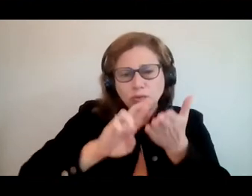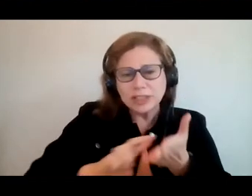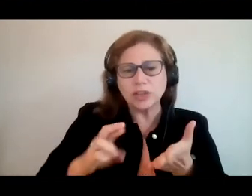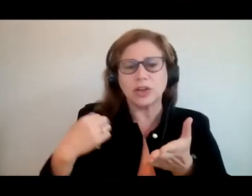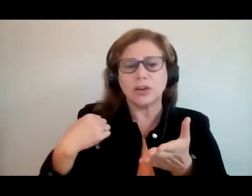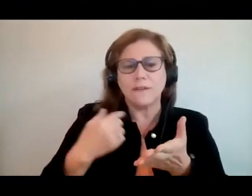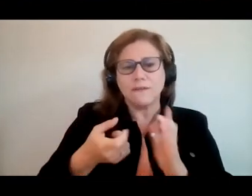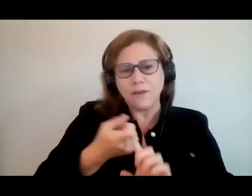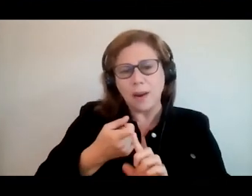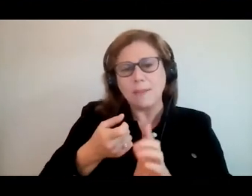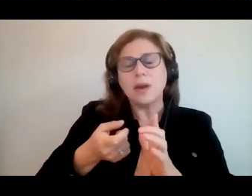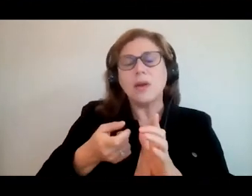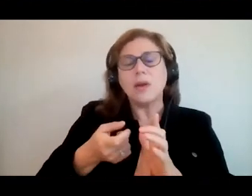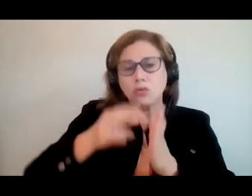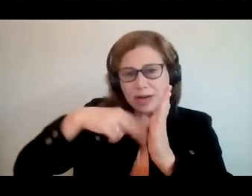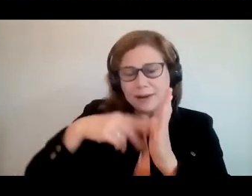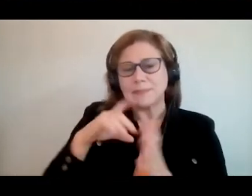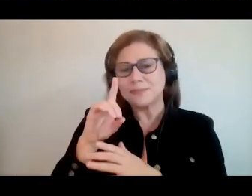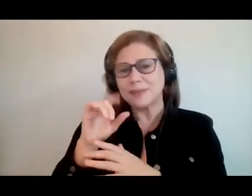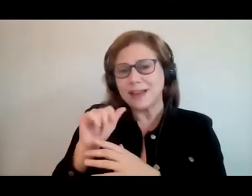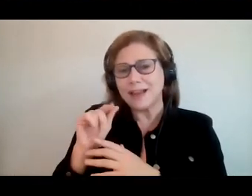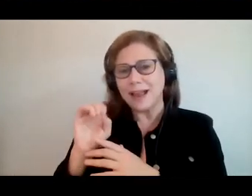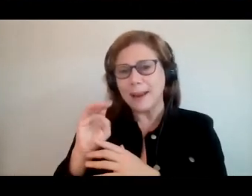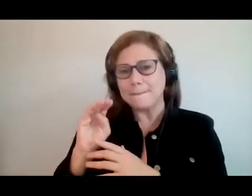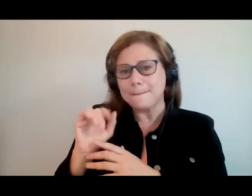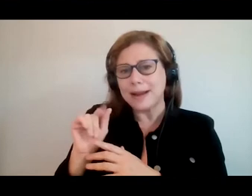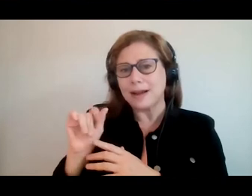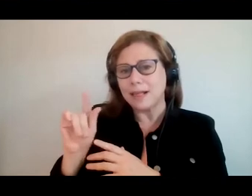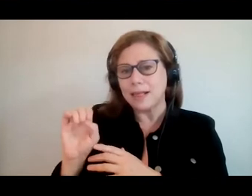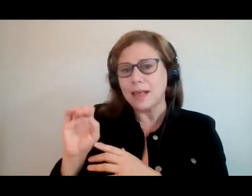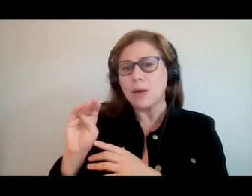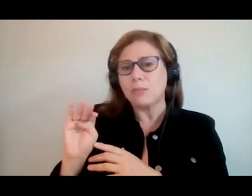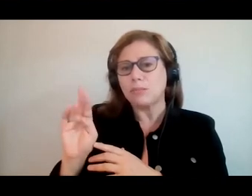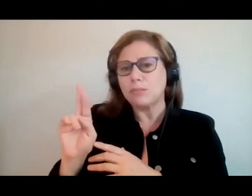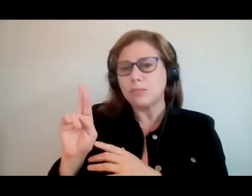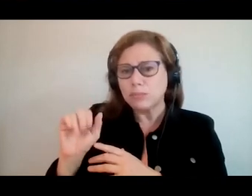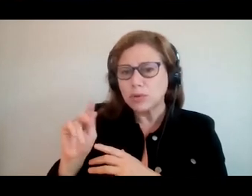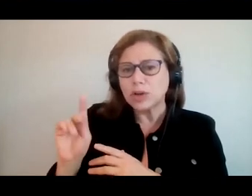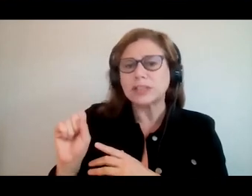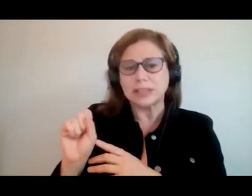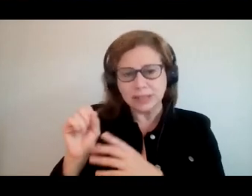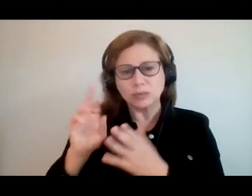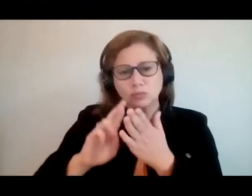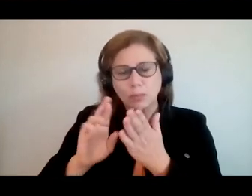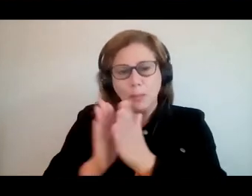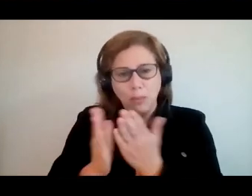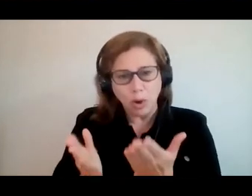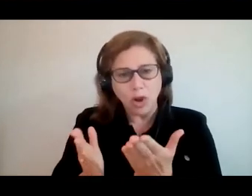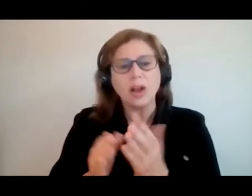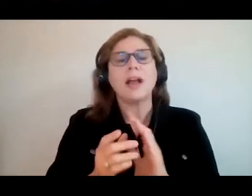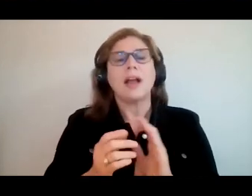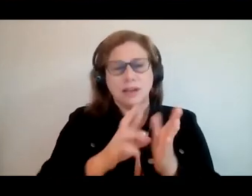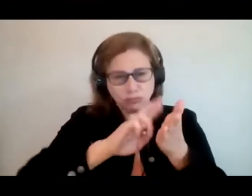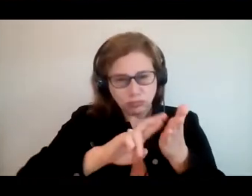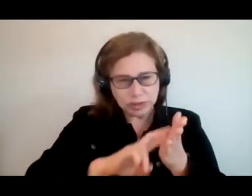know, reading Diane Middlebrook's book and going through her original research as well, and wrote out these different scenes. And then